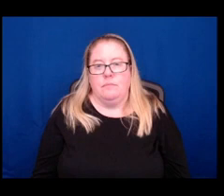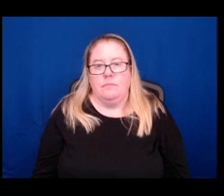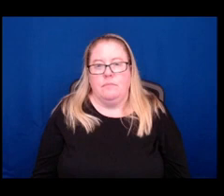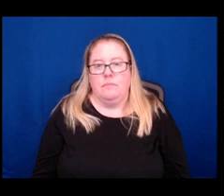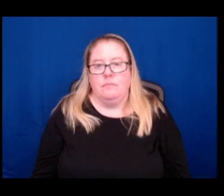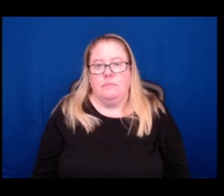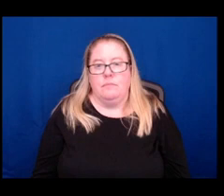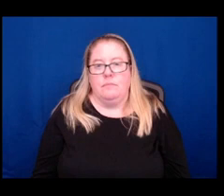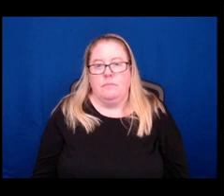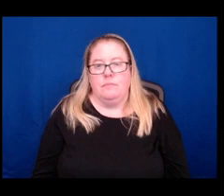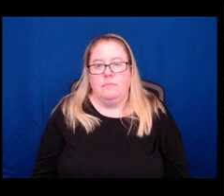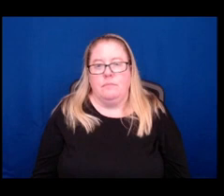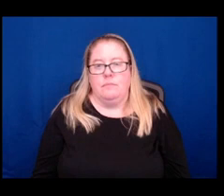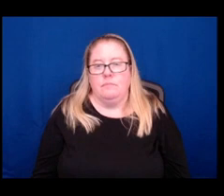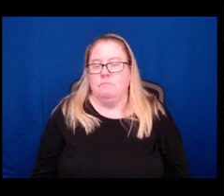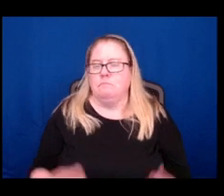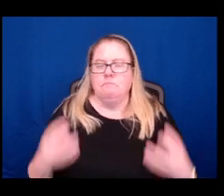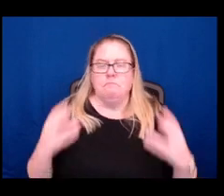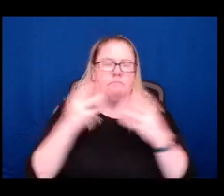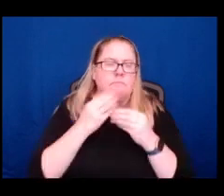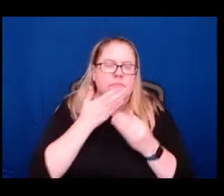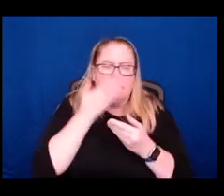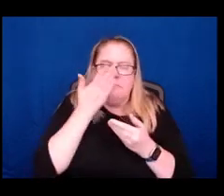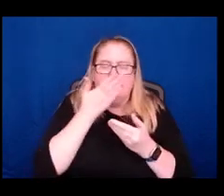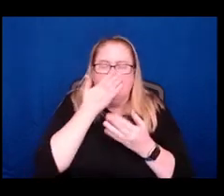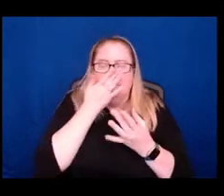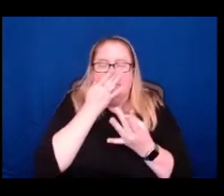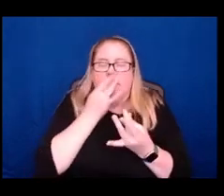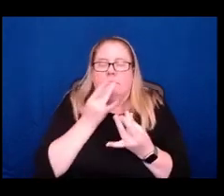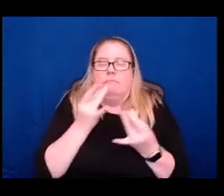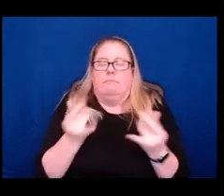Beautiful. This is smelling so good, you guys.